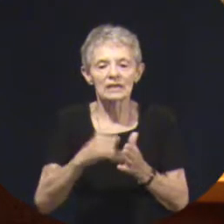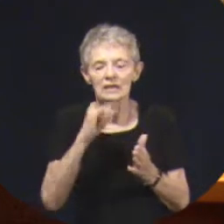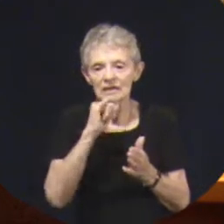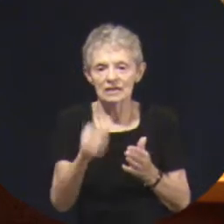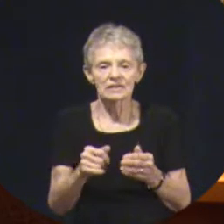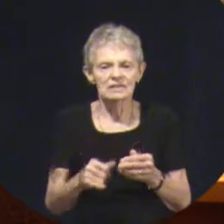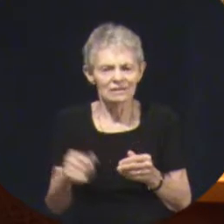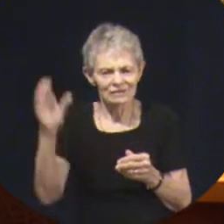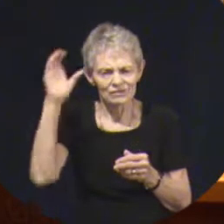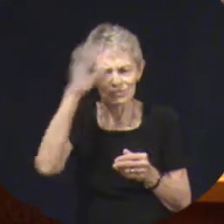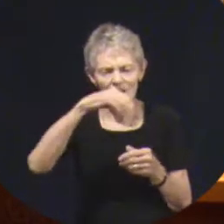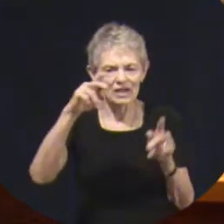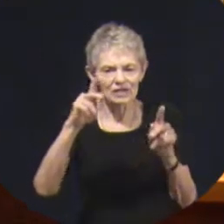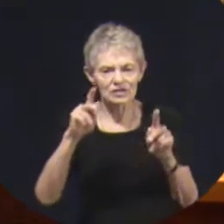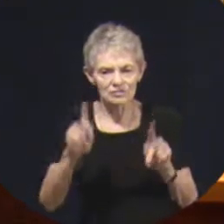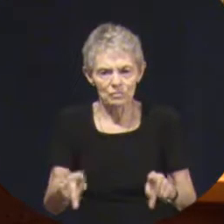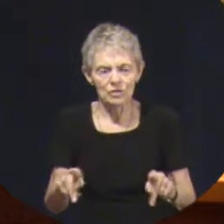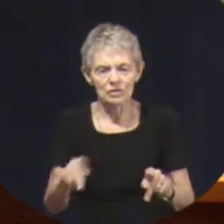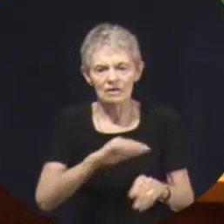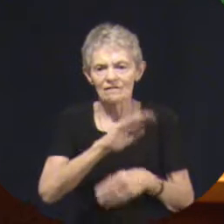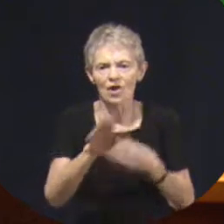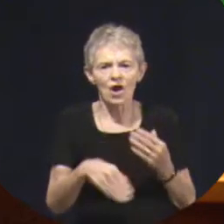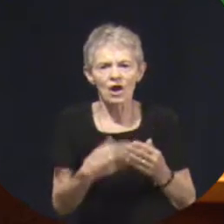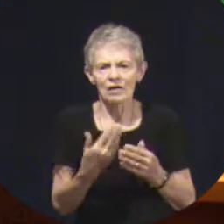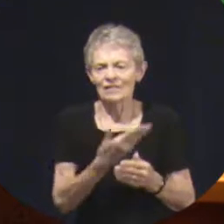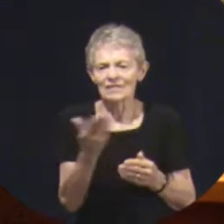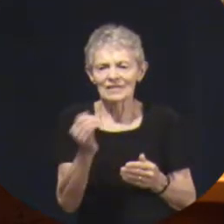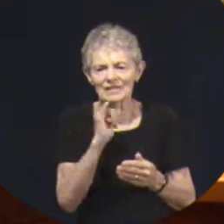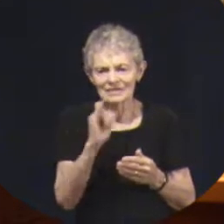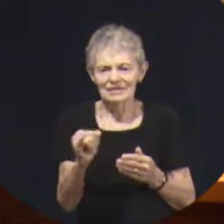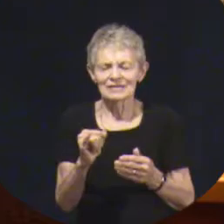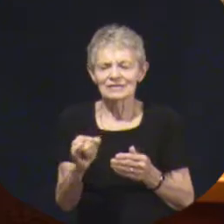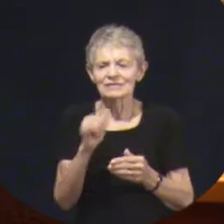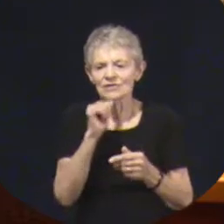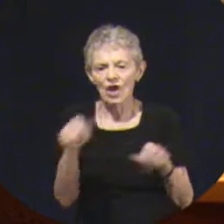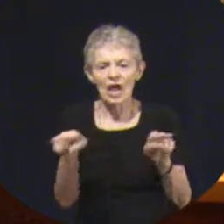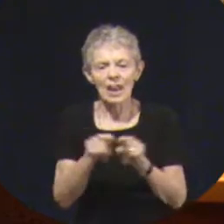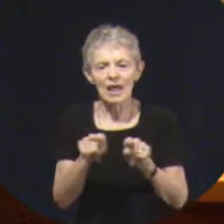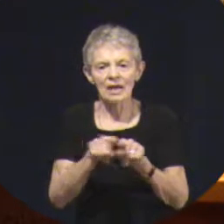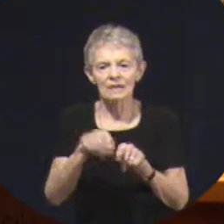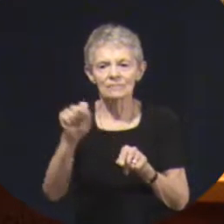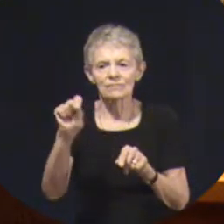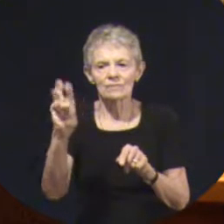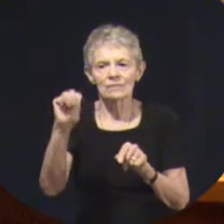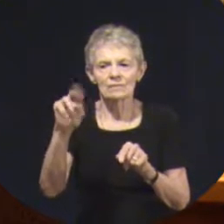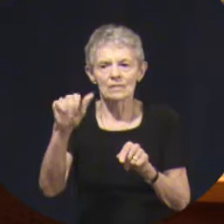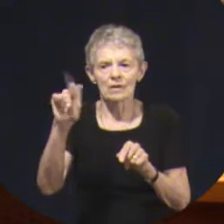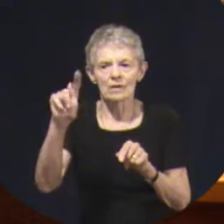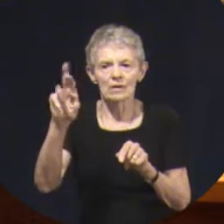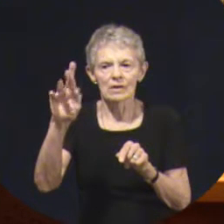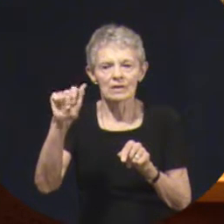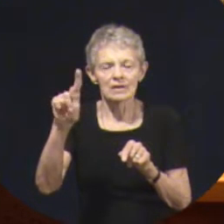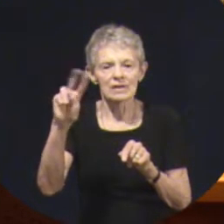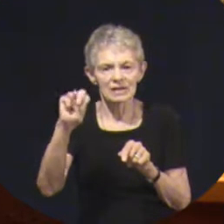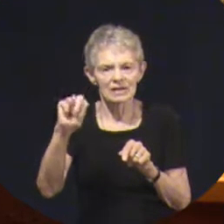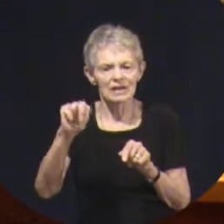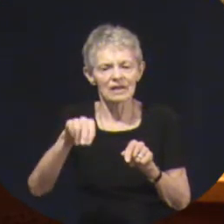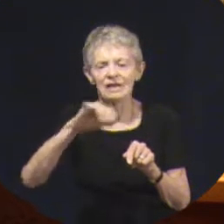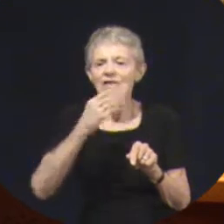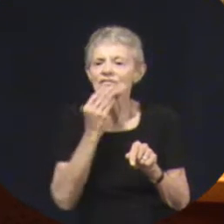Samaritan. And this would be a most unsavory response for the Jewish scholar, for Jews had nothing to do